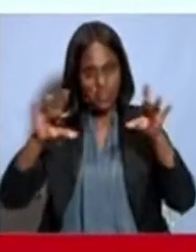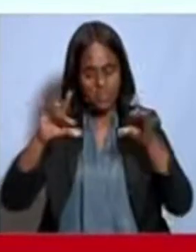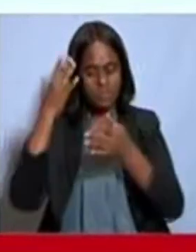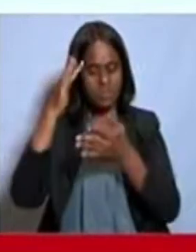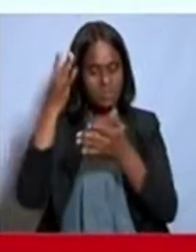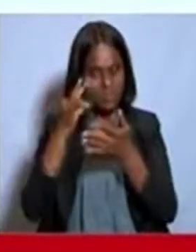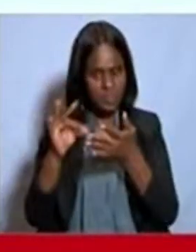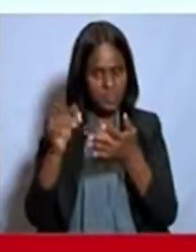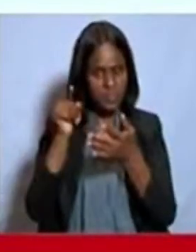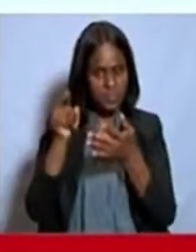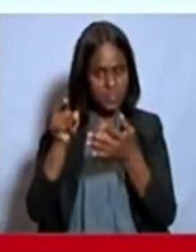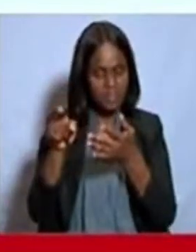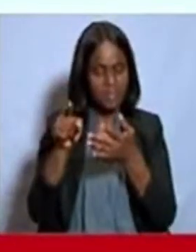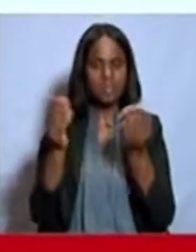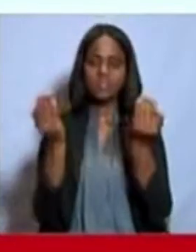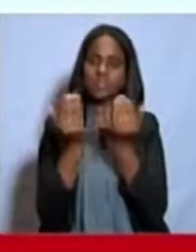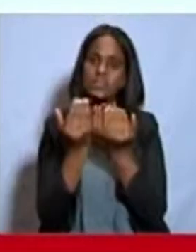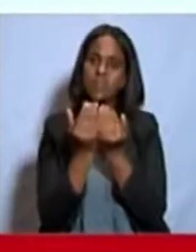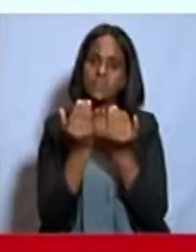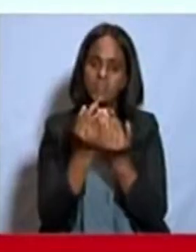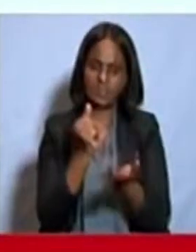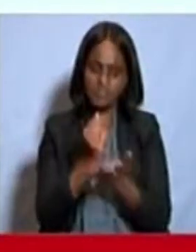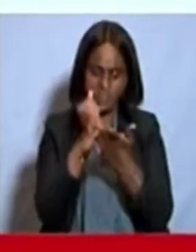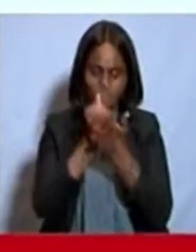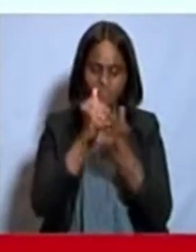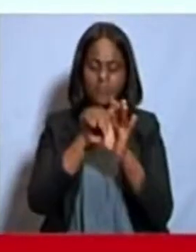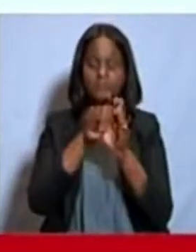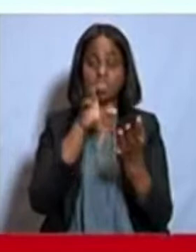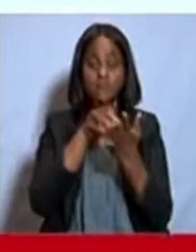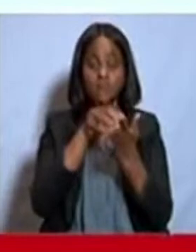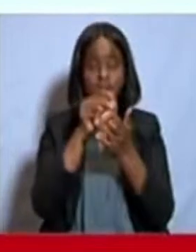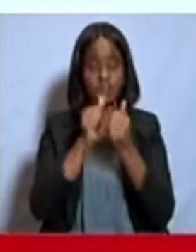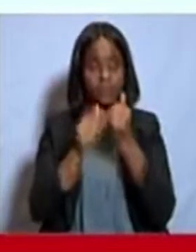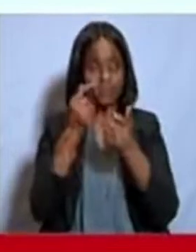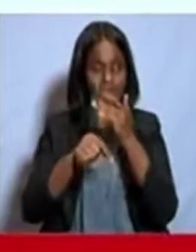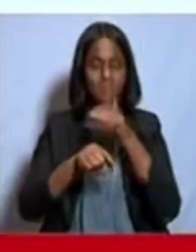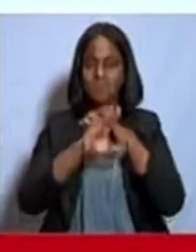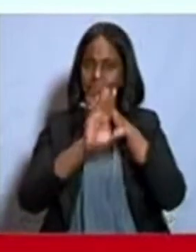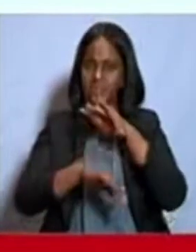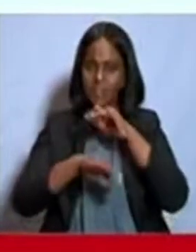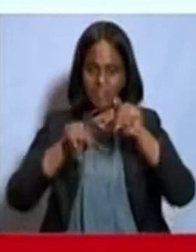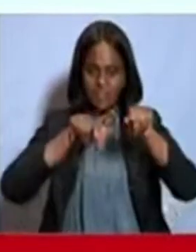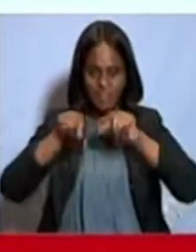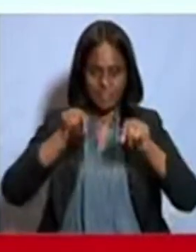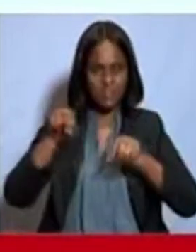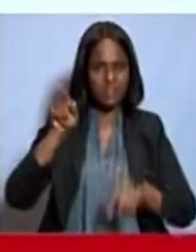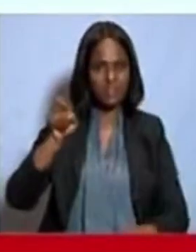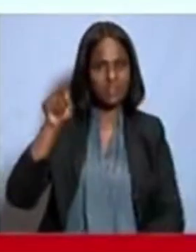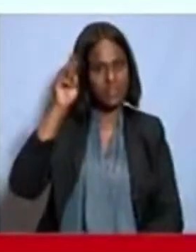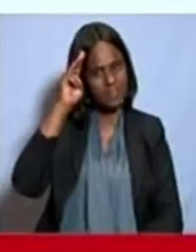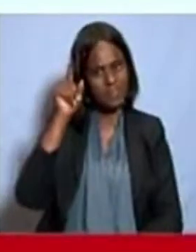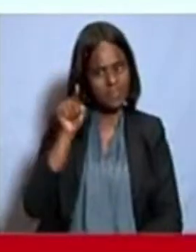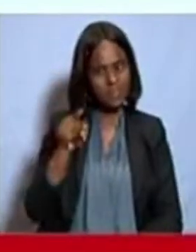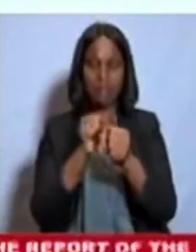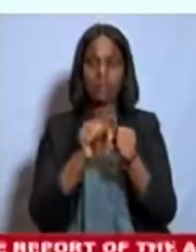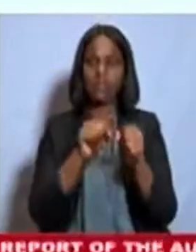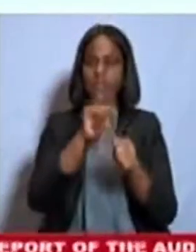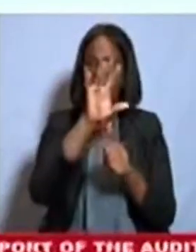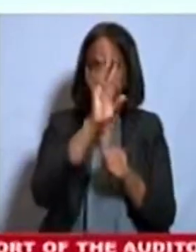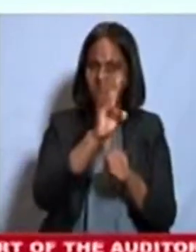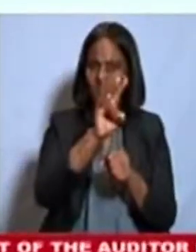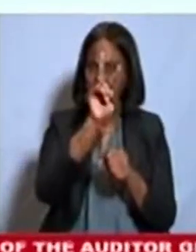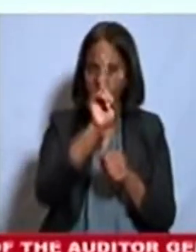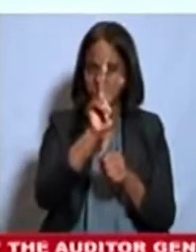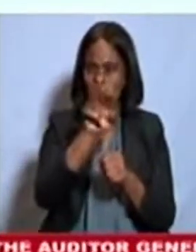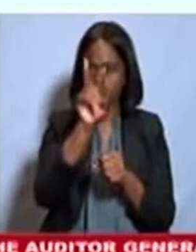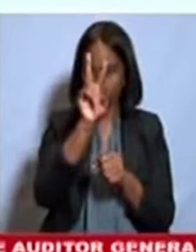Secretary seeking intervention in the matter, which is beyond the control of the ministry. On the other hand, the Procurement